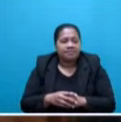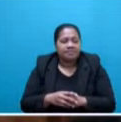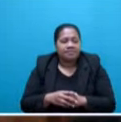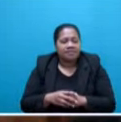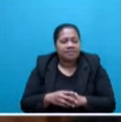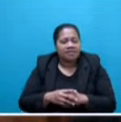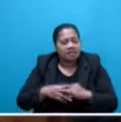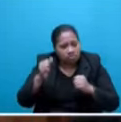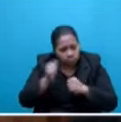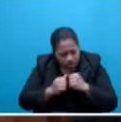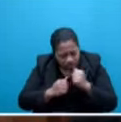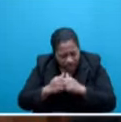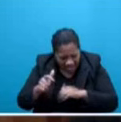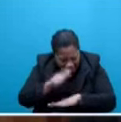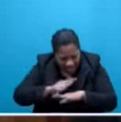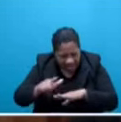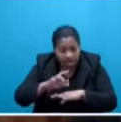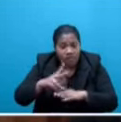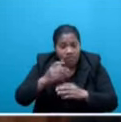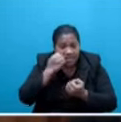structure for that land under cane cultivation.